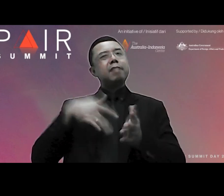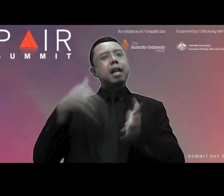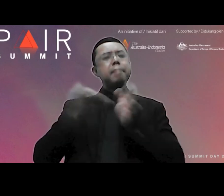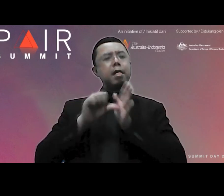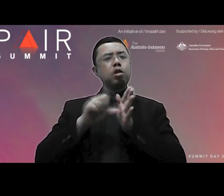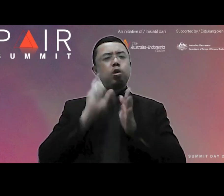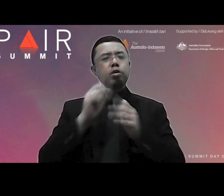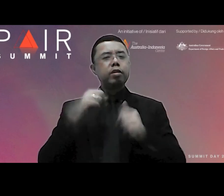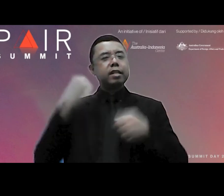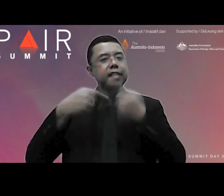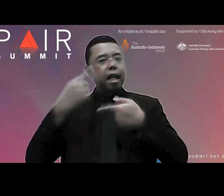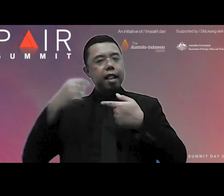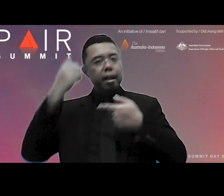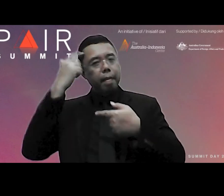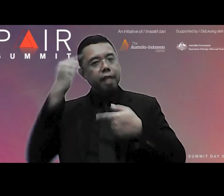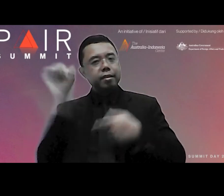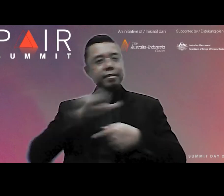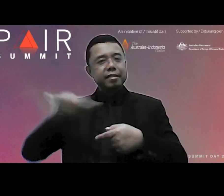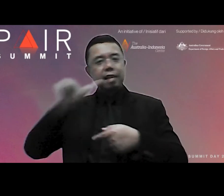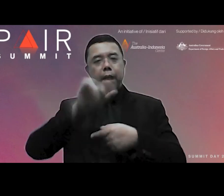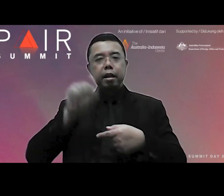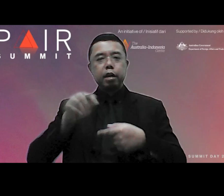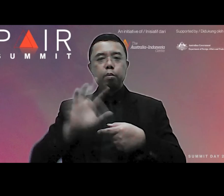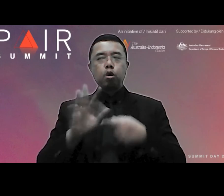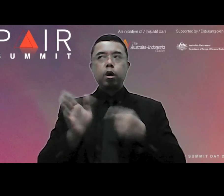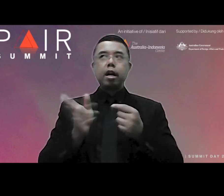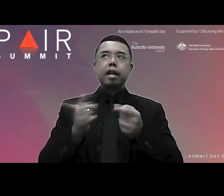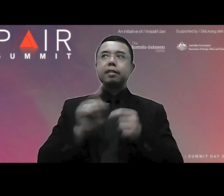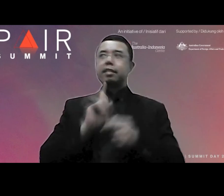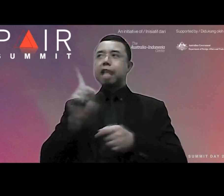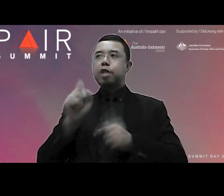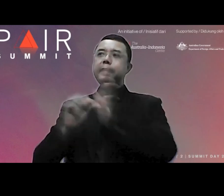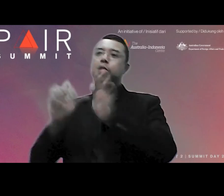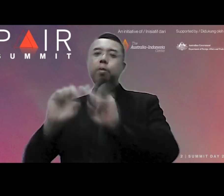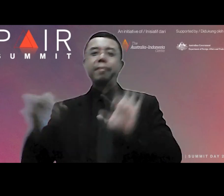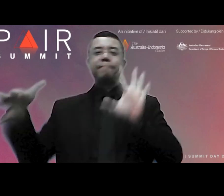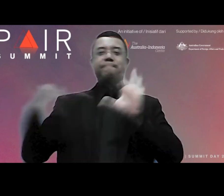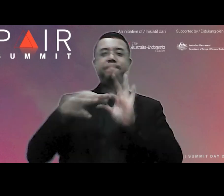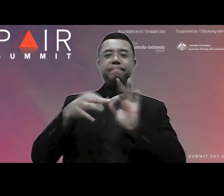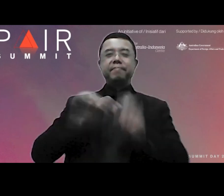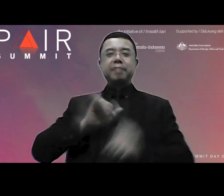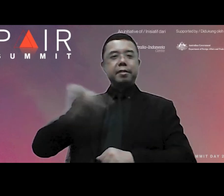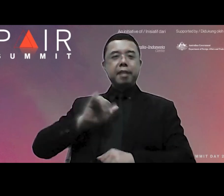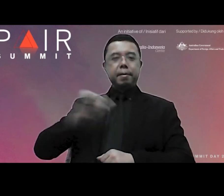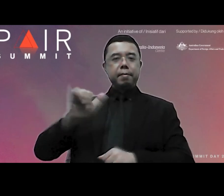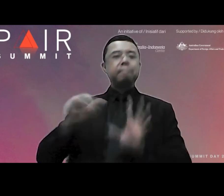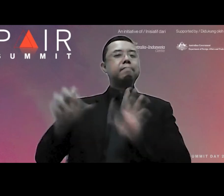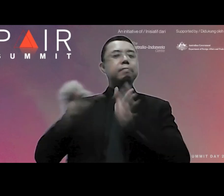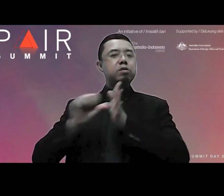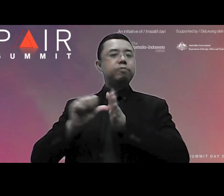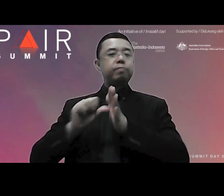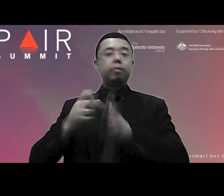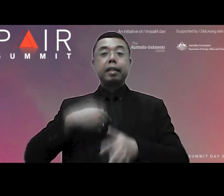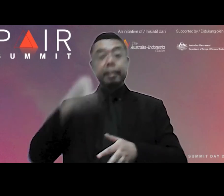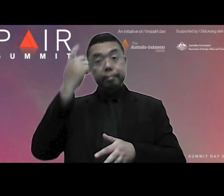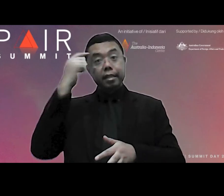traffic, it's about a partnership, it's about us learning from one another. So I think that's all I wanted to say. Thank you